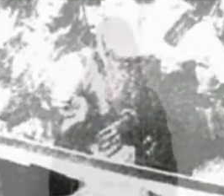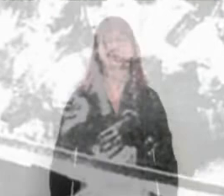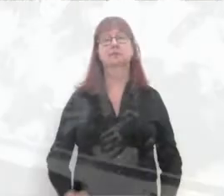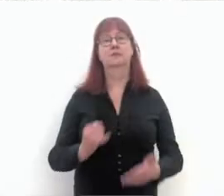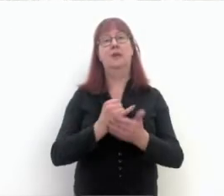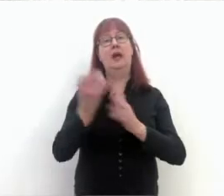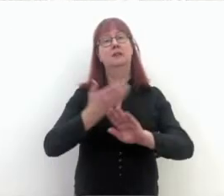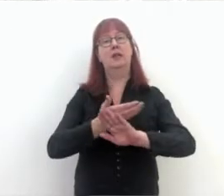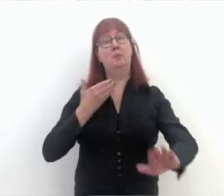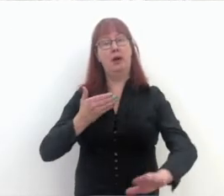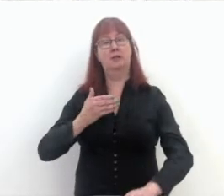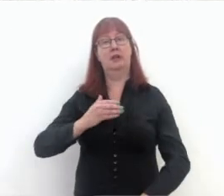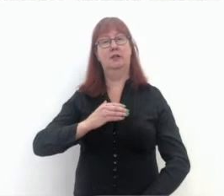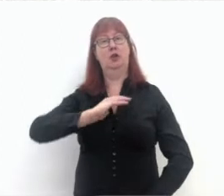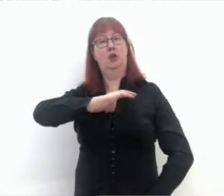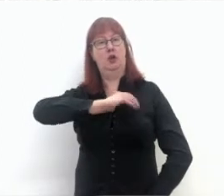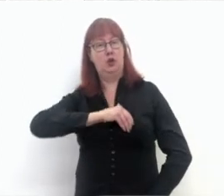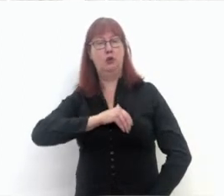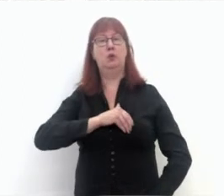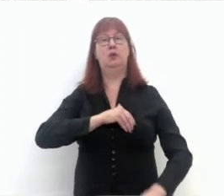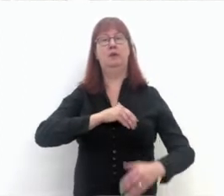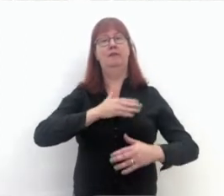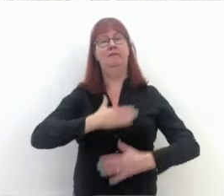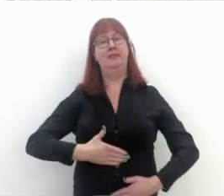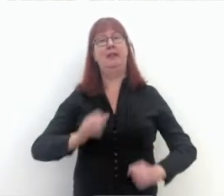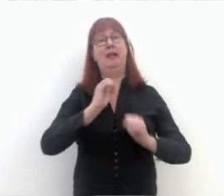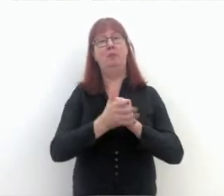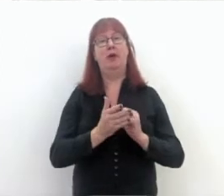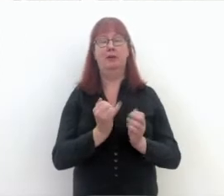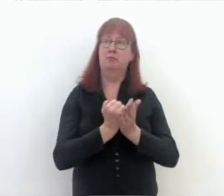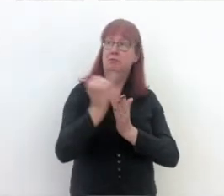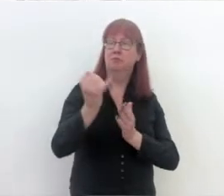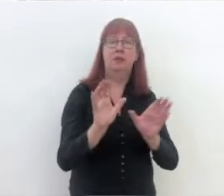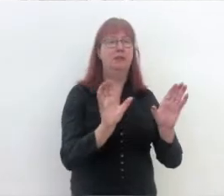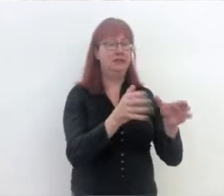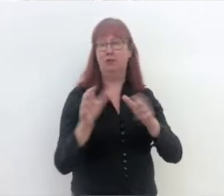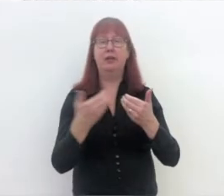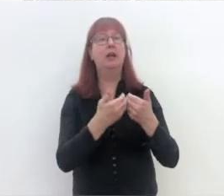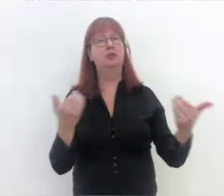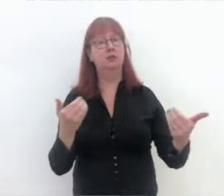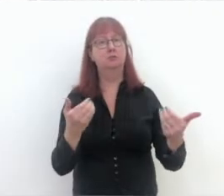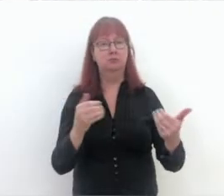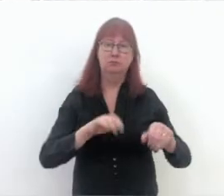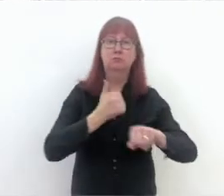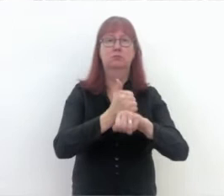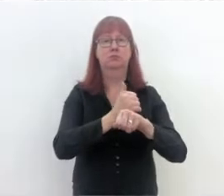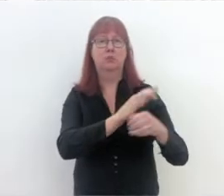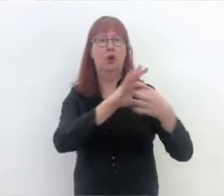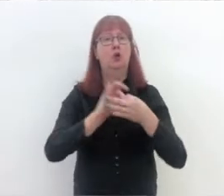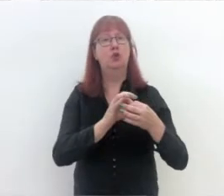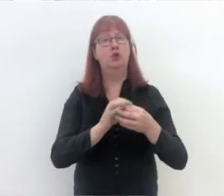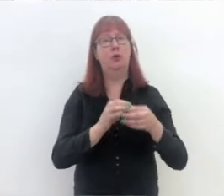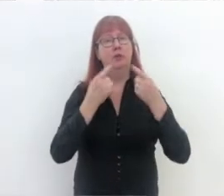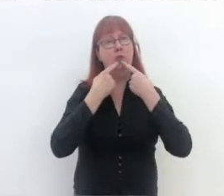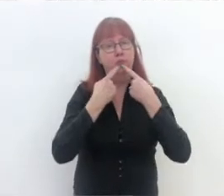A joint press conference of anti-apartheid and the union of the physically impaired against segregation was held,